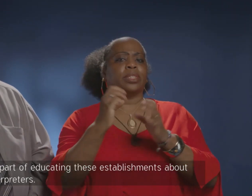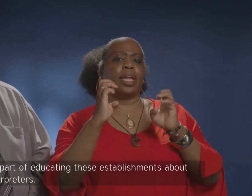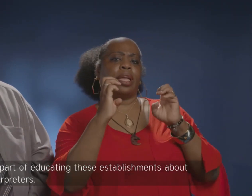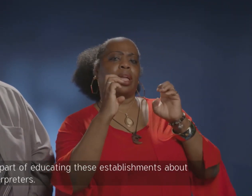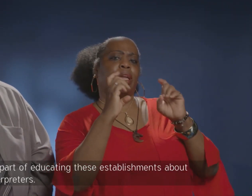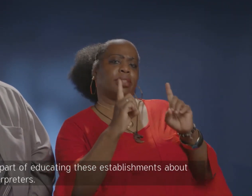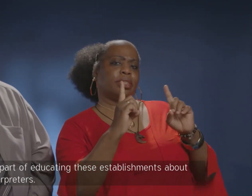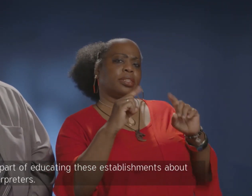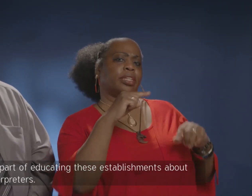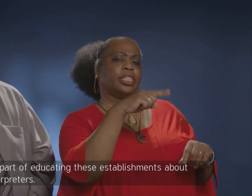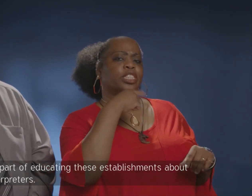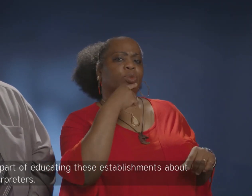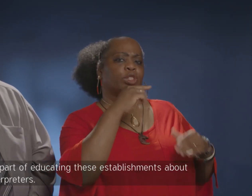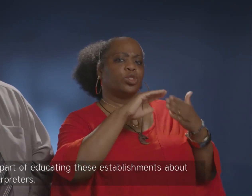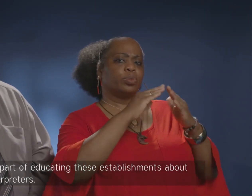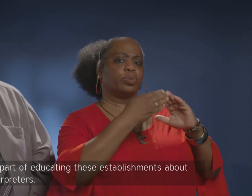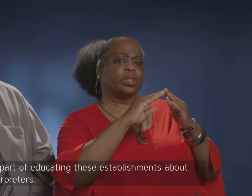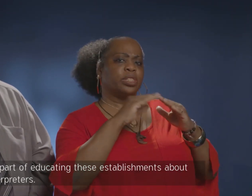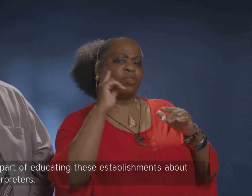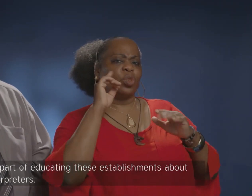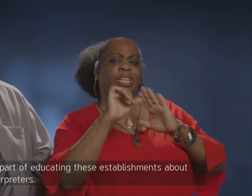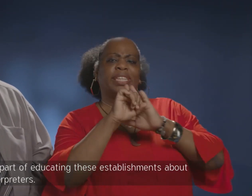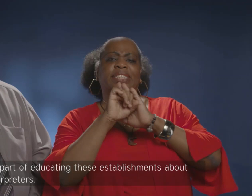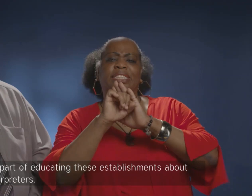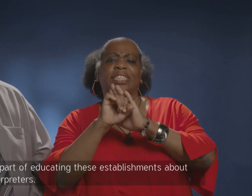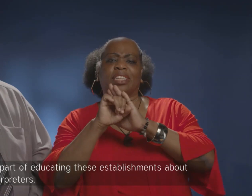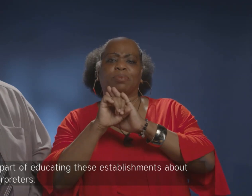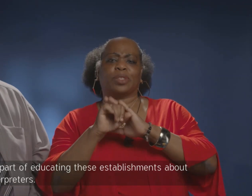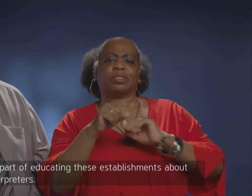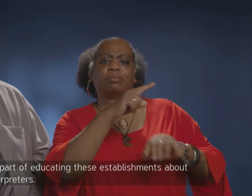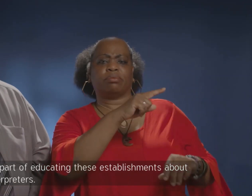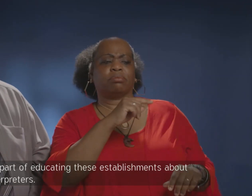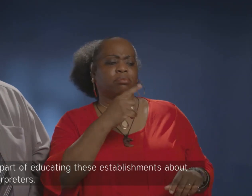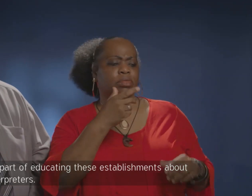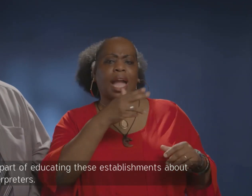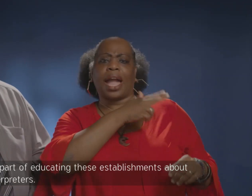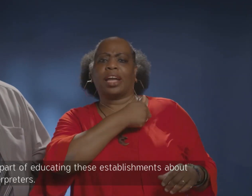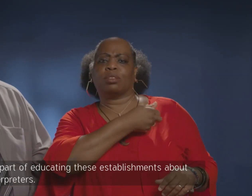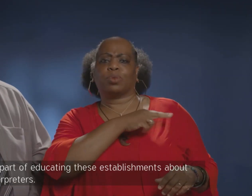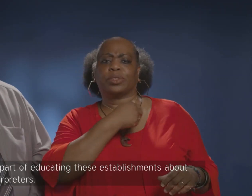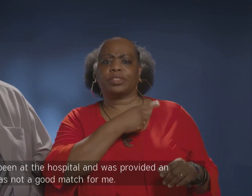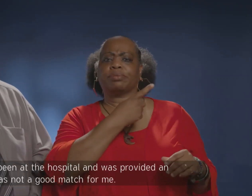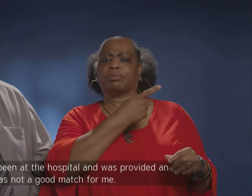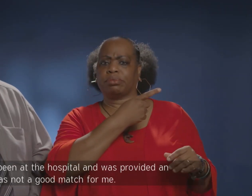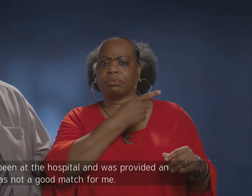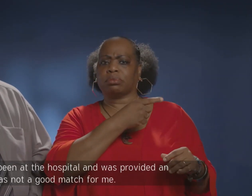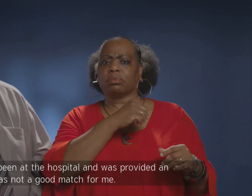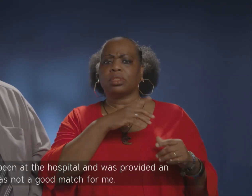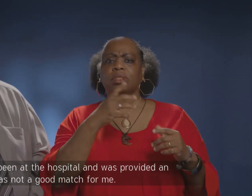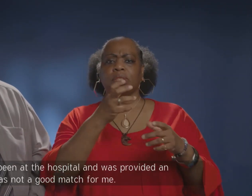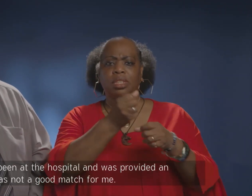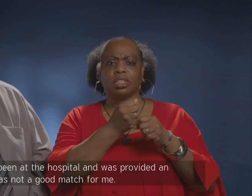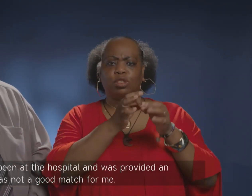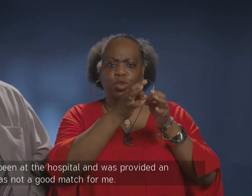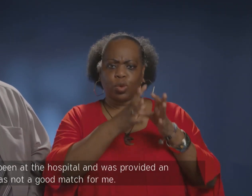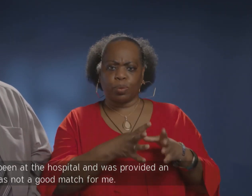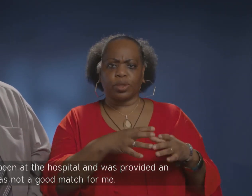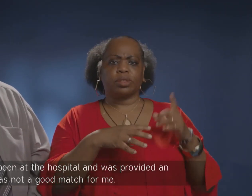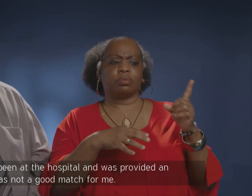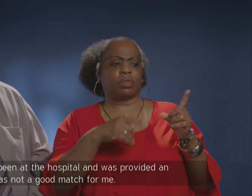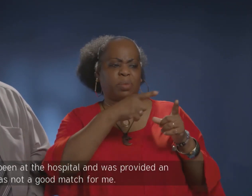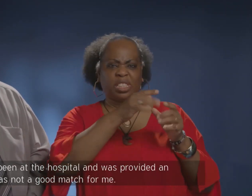an integral part of educating these establishments about sign language interpreters. For example, I've been at